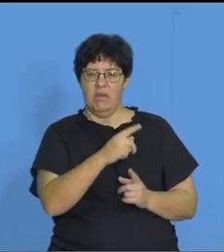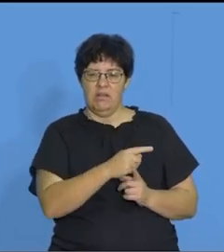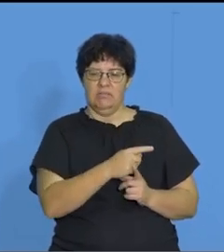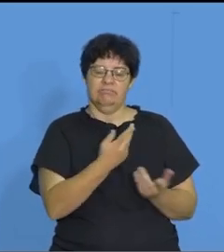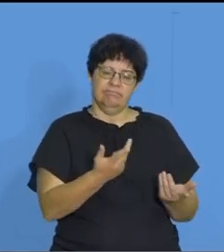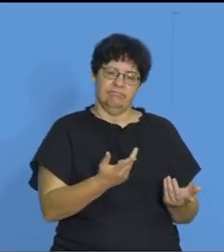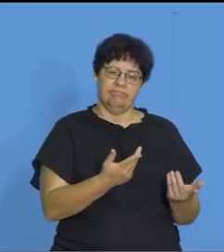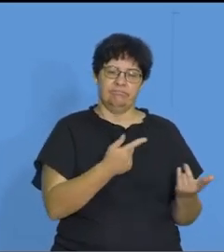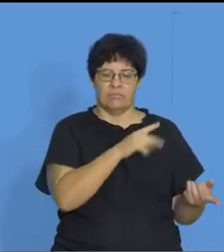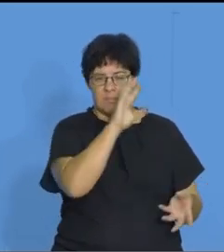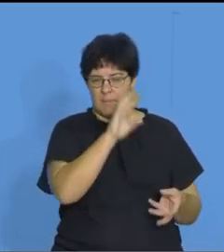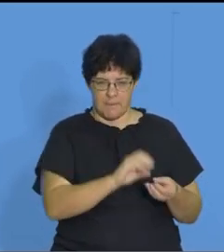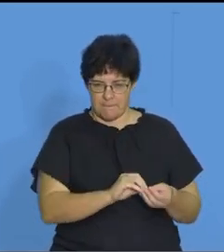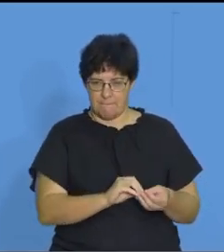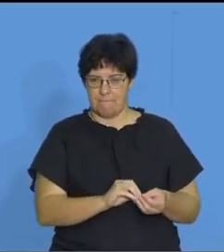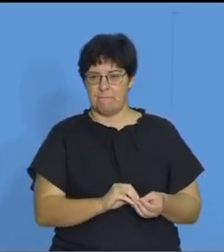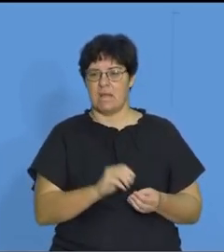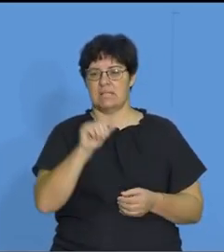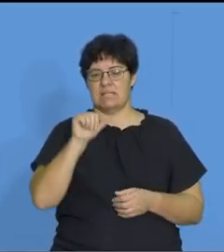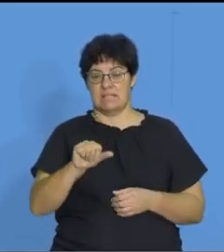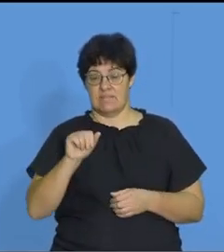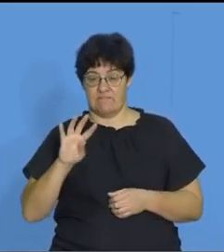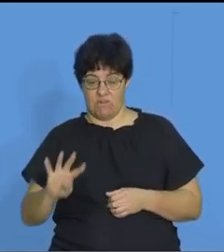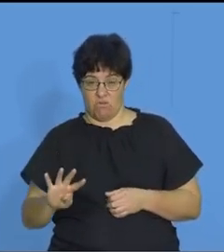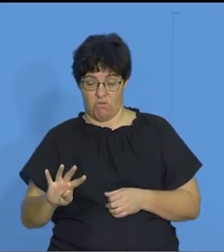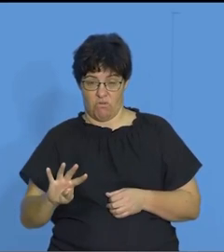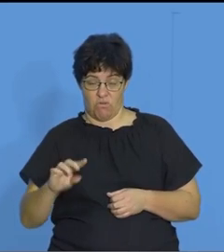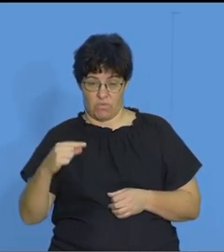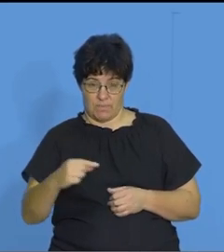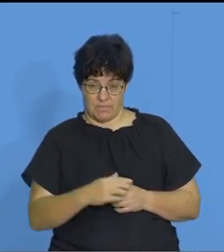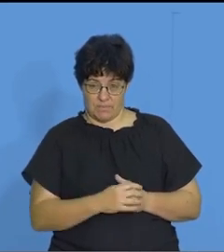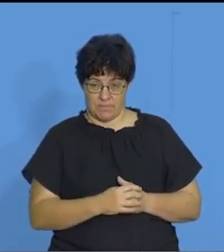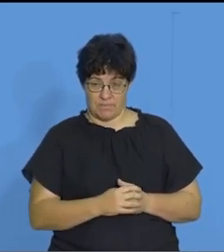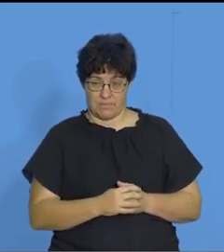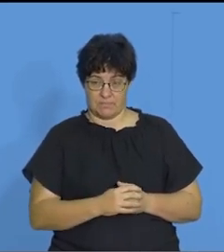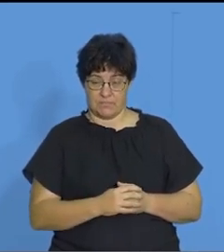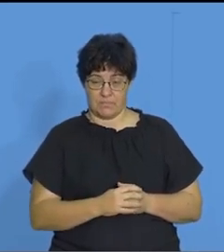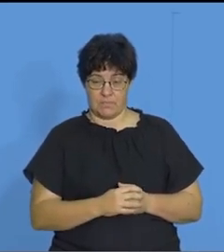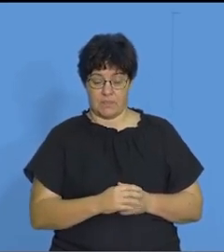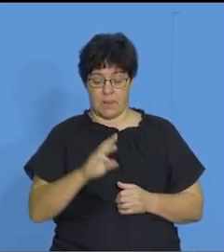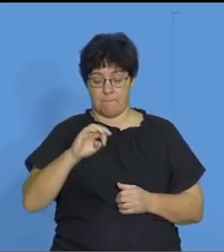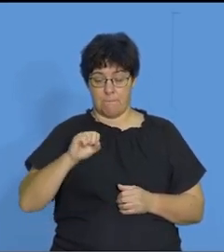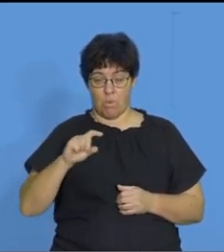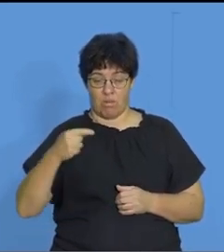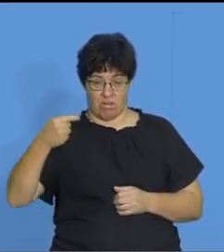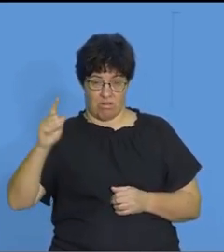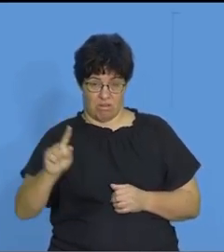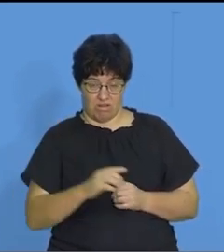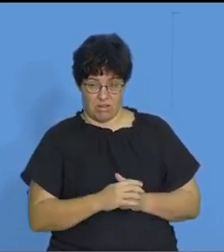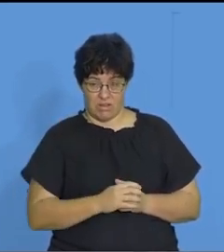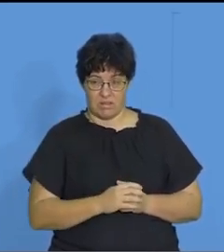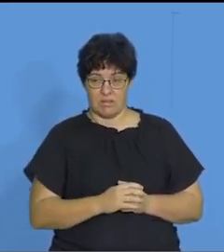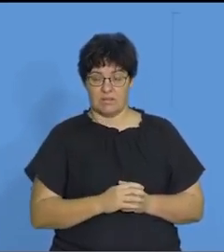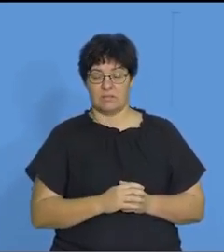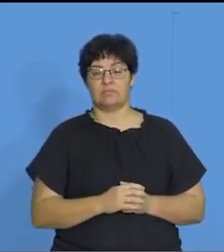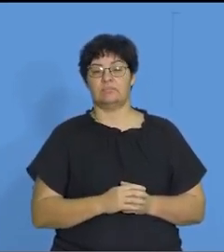2, another 32. So this is actually 64 grams per mole, okay? So if we do this calculation,